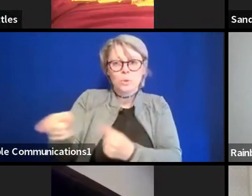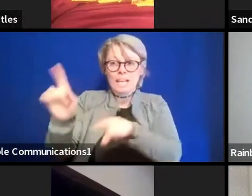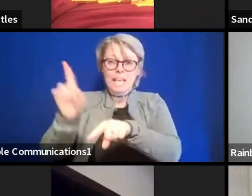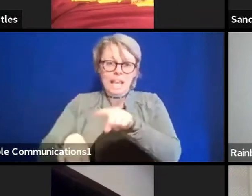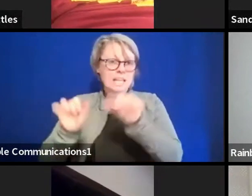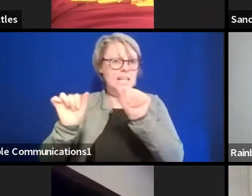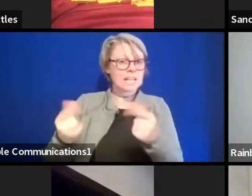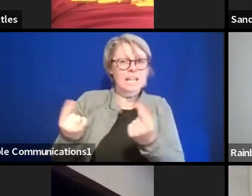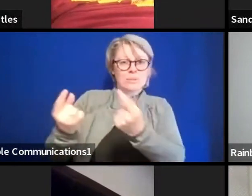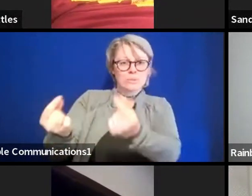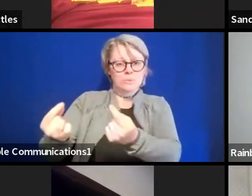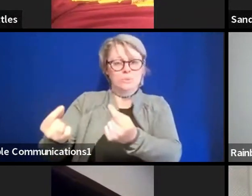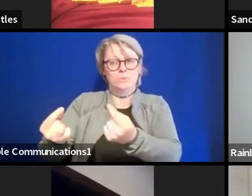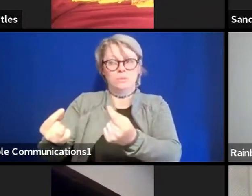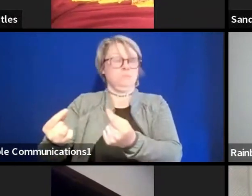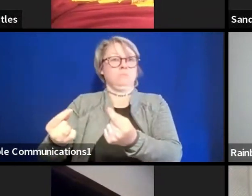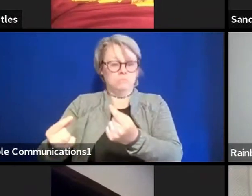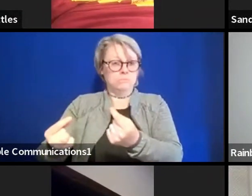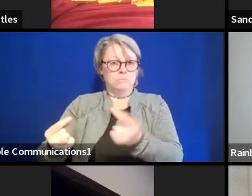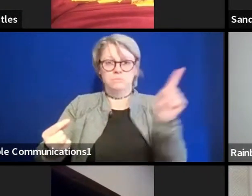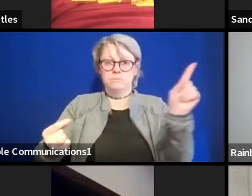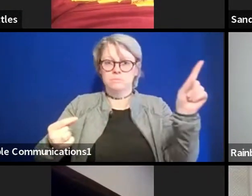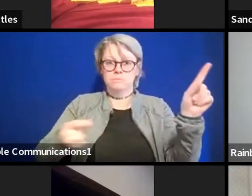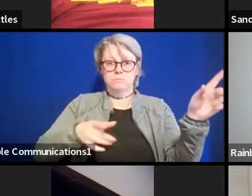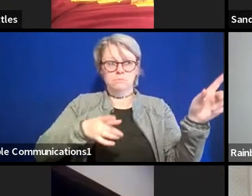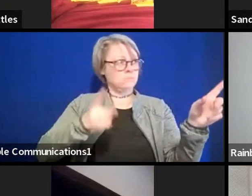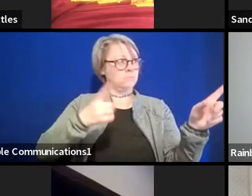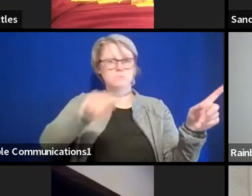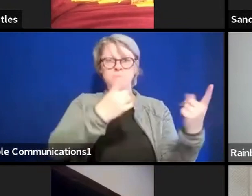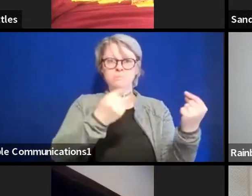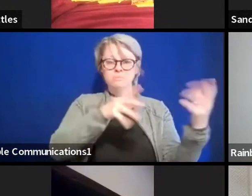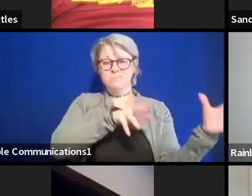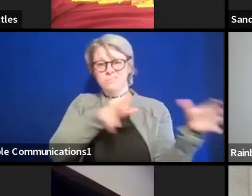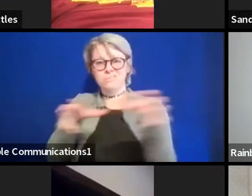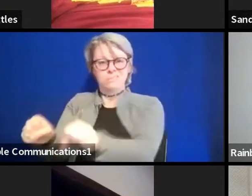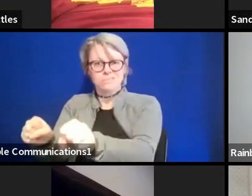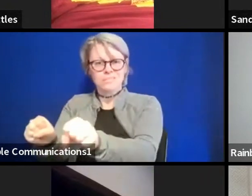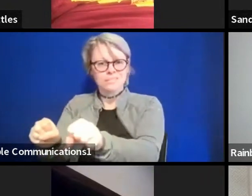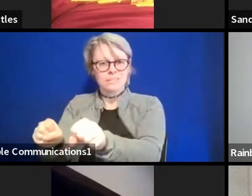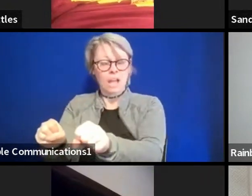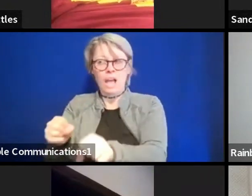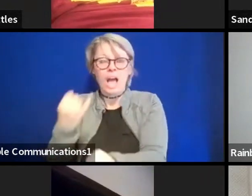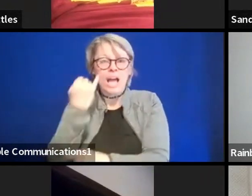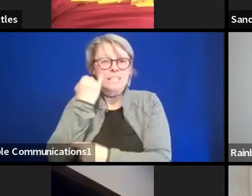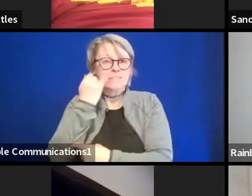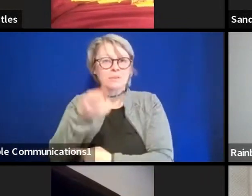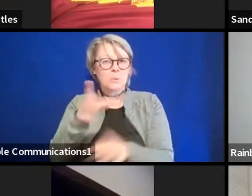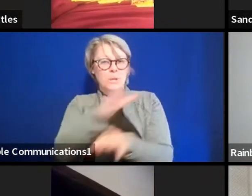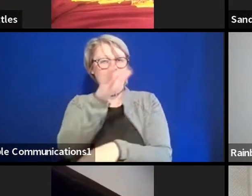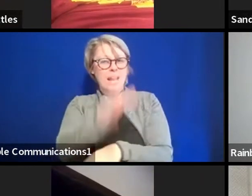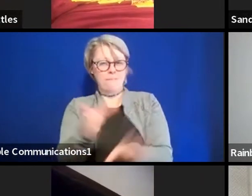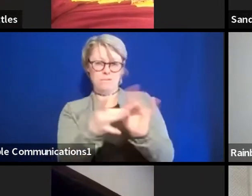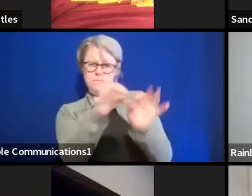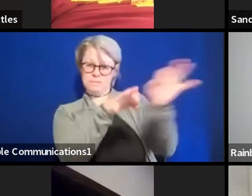do. And suddenly, it's as if you said nothing, because perhaps they heard